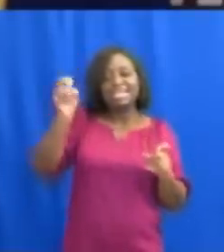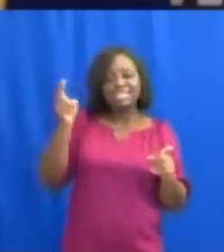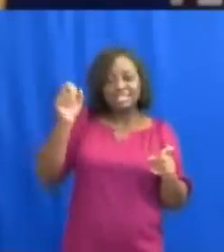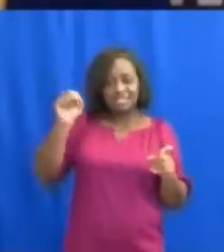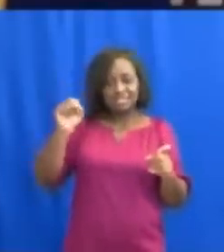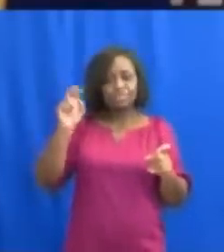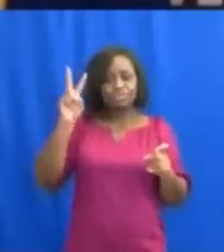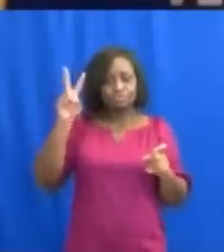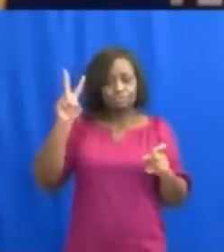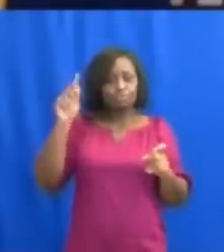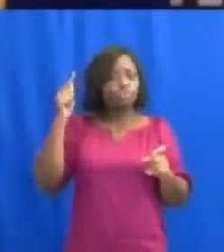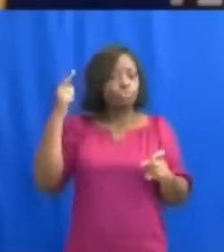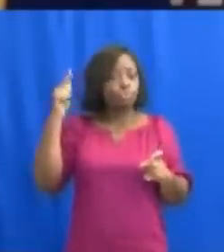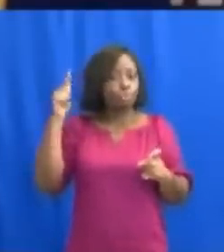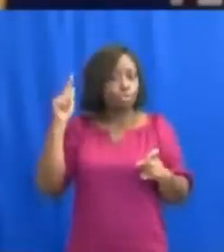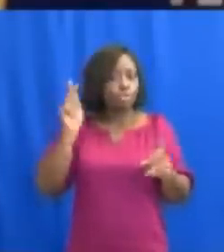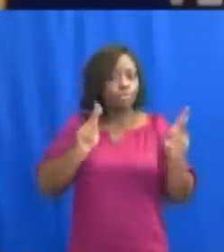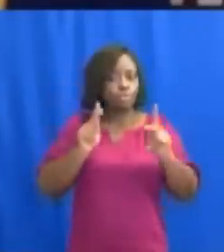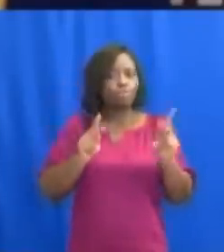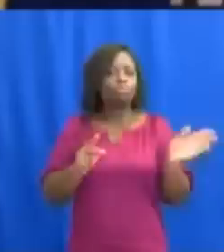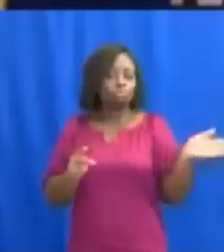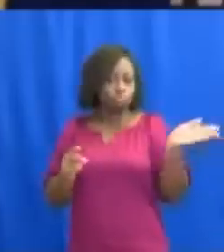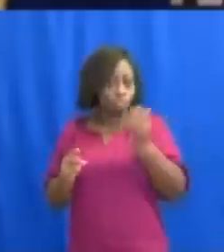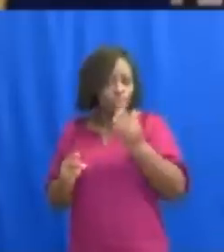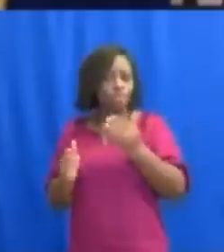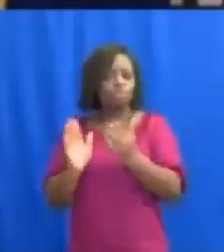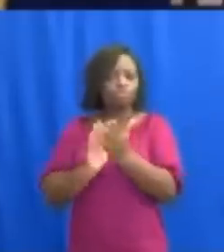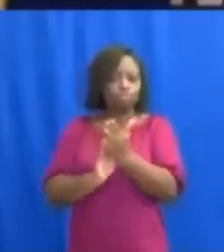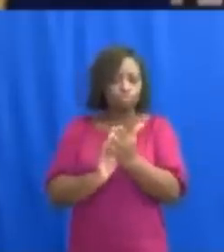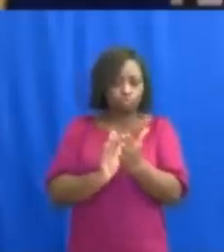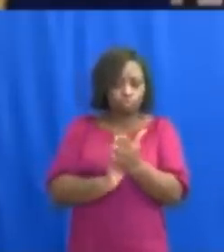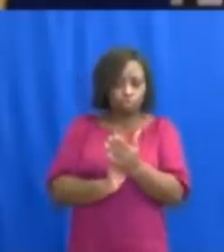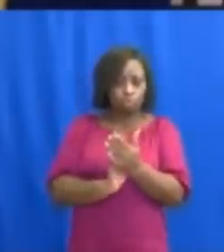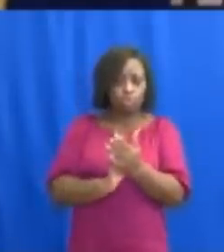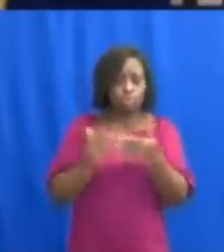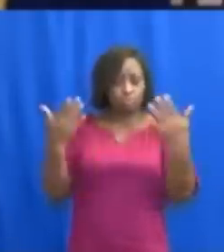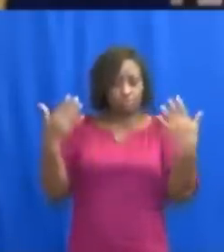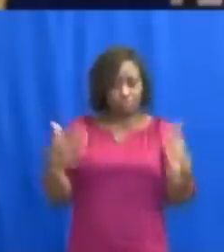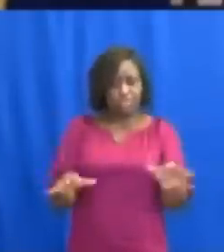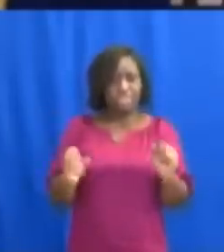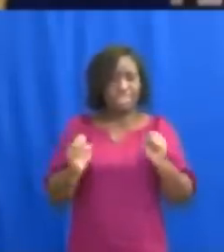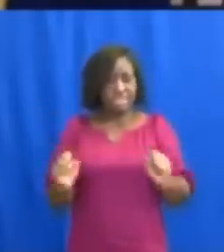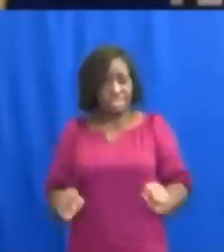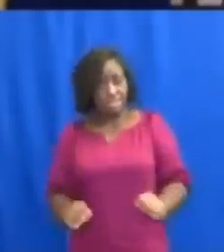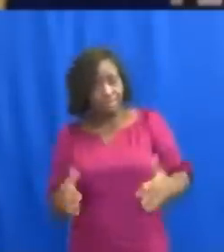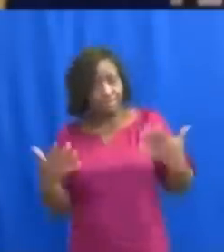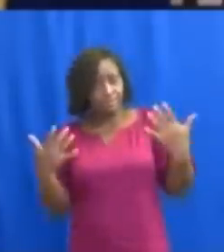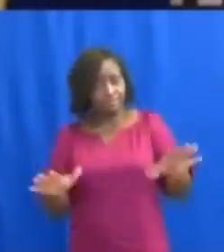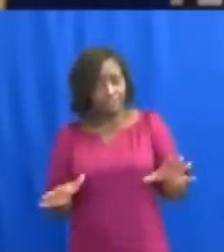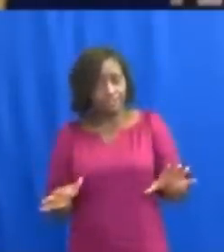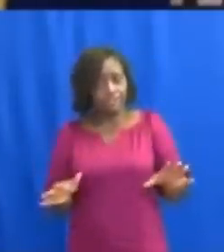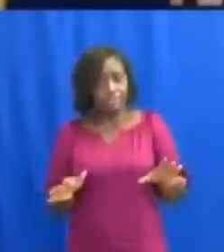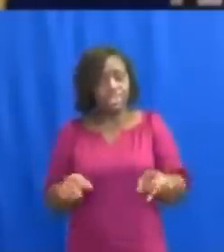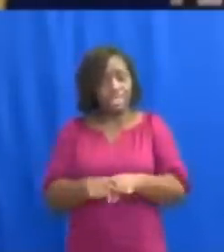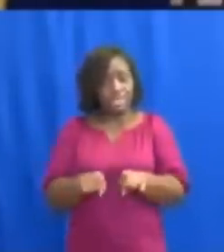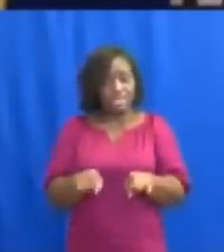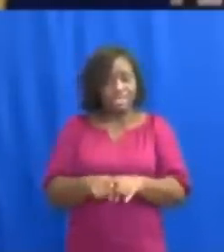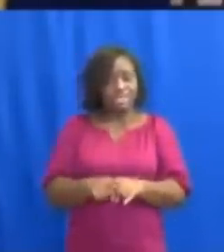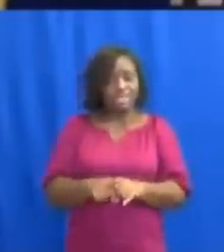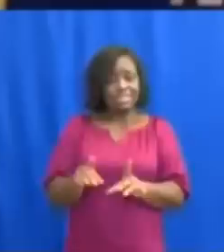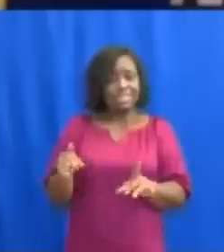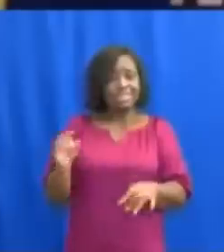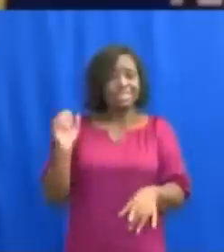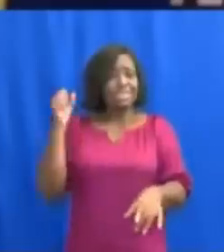SHS2 go track bi hu baku amese ni ameya gbe ameteme na tomo green track bi